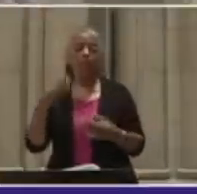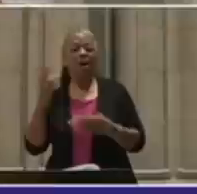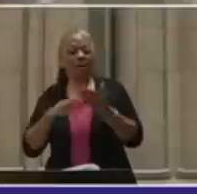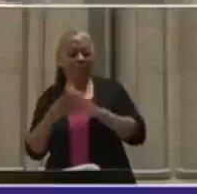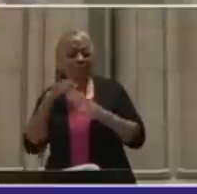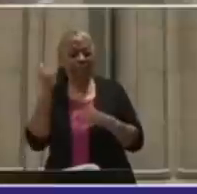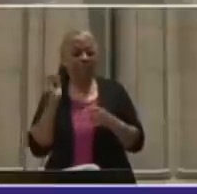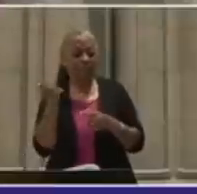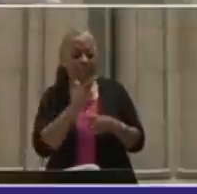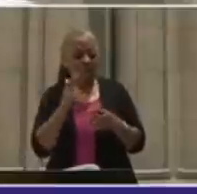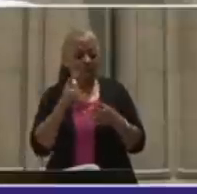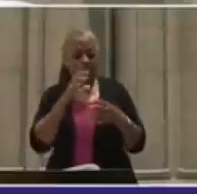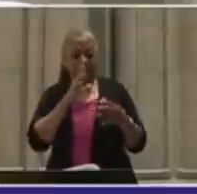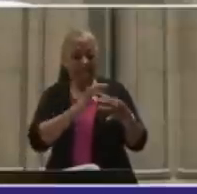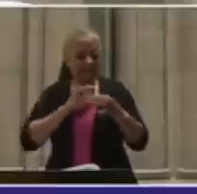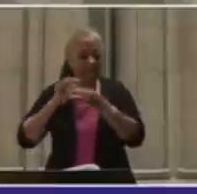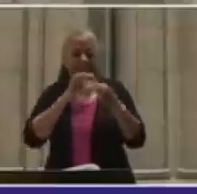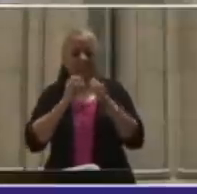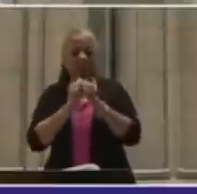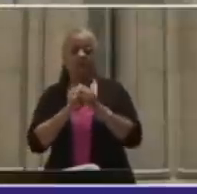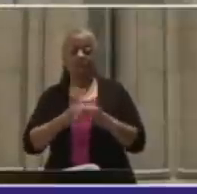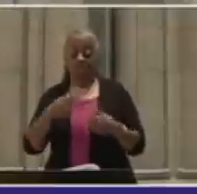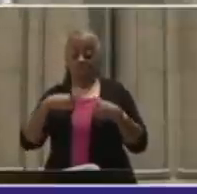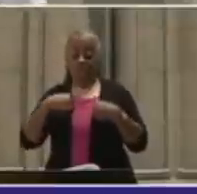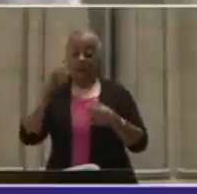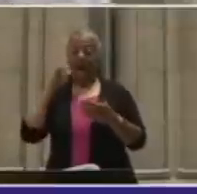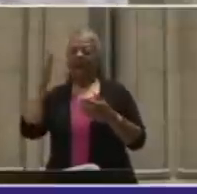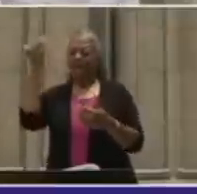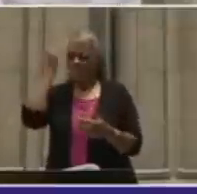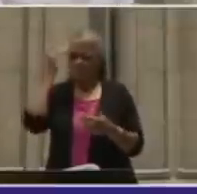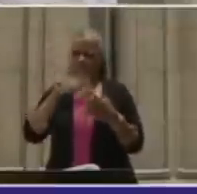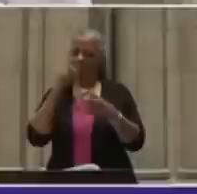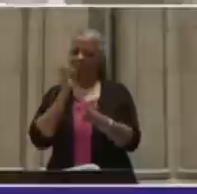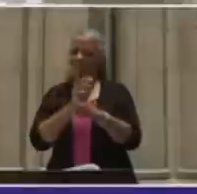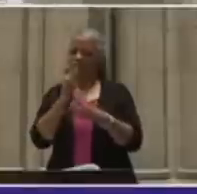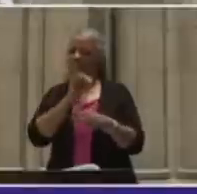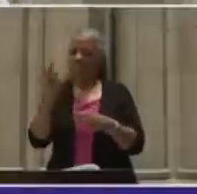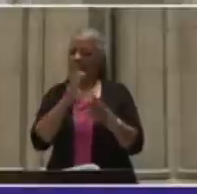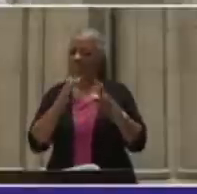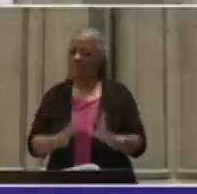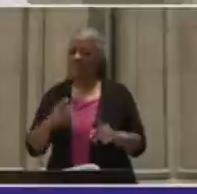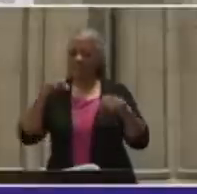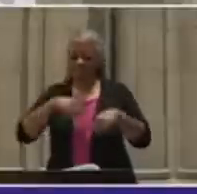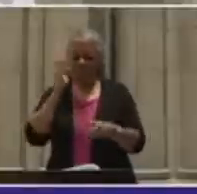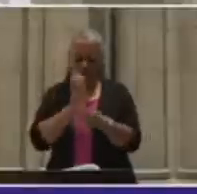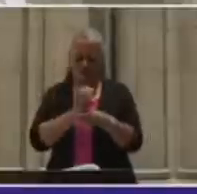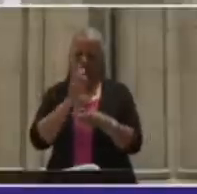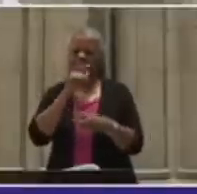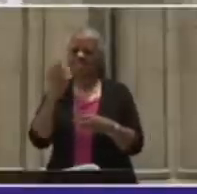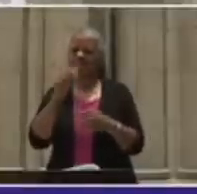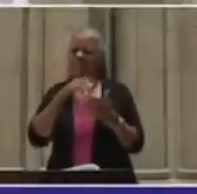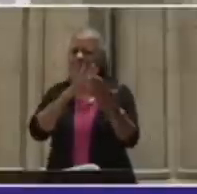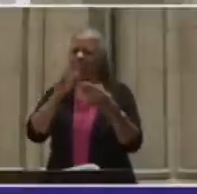all inextricably bound together. I know this is hard stuff, America. It's hard stuff to face